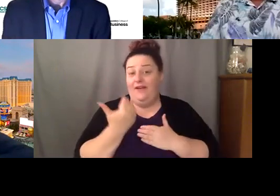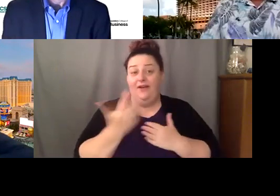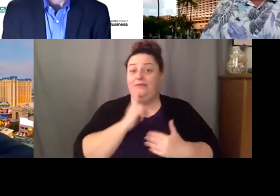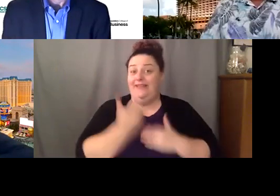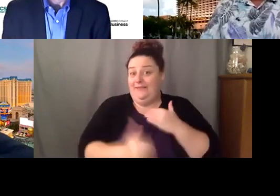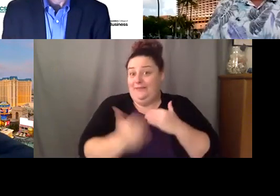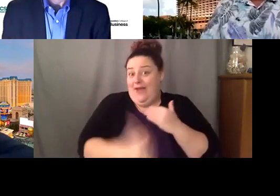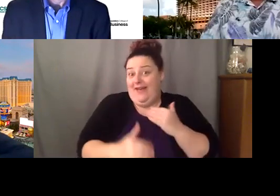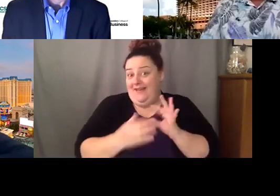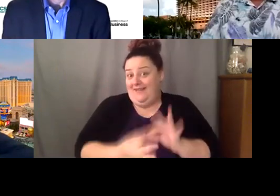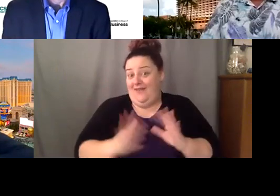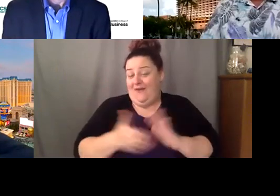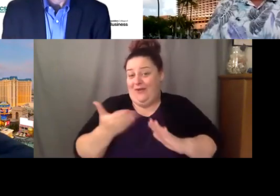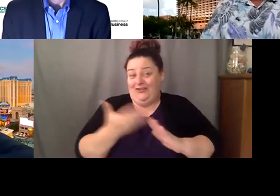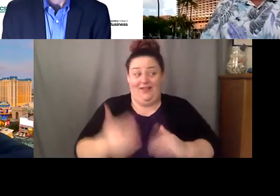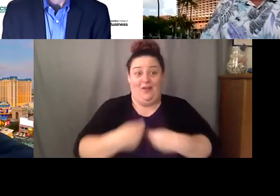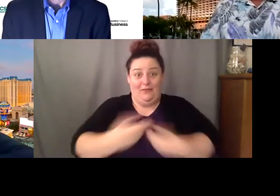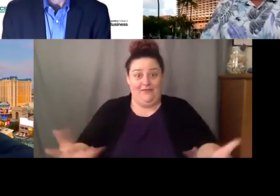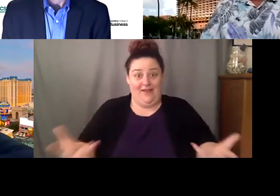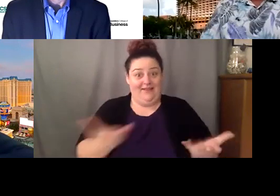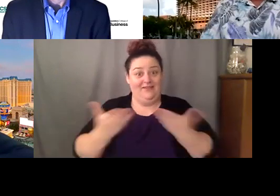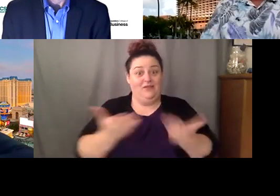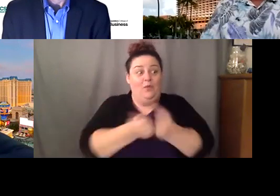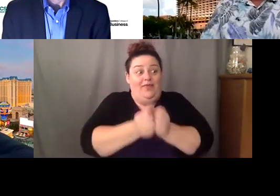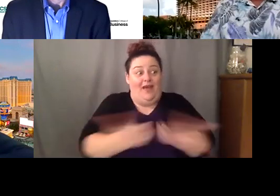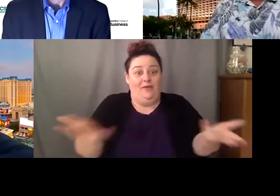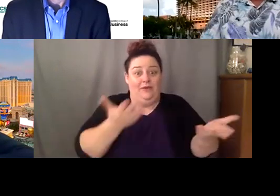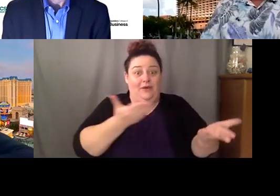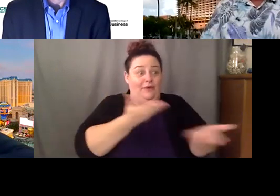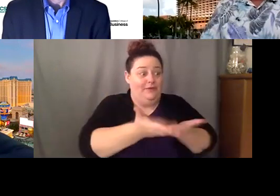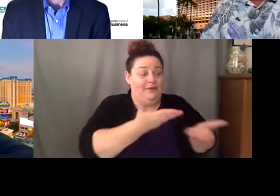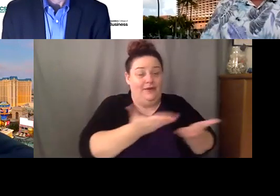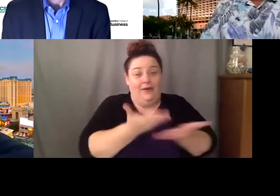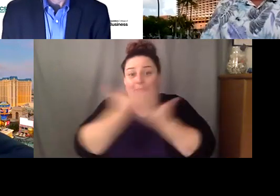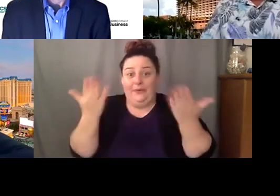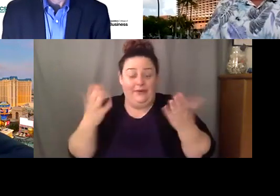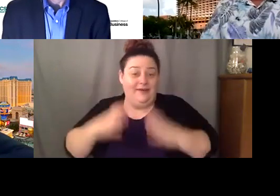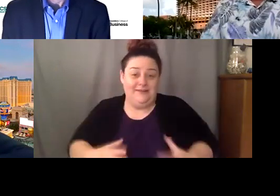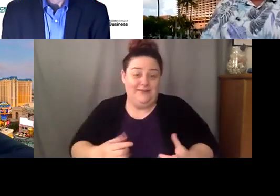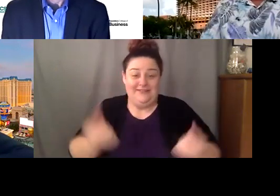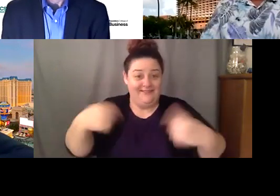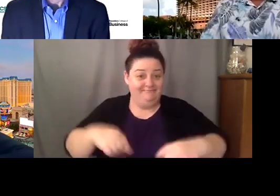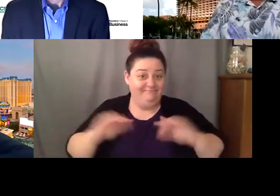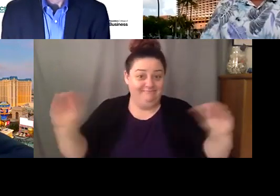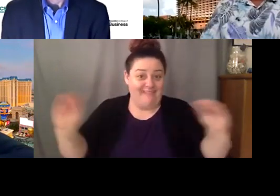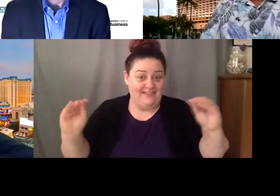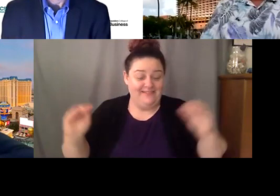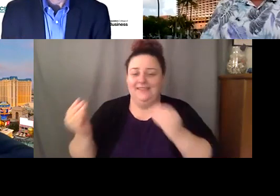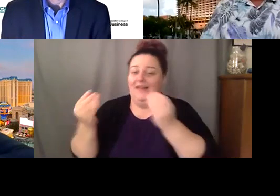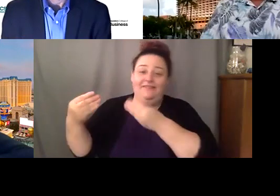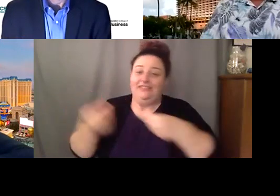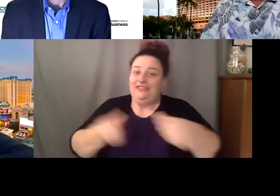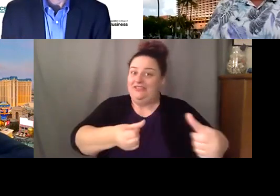and they're providing that service, and you have to make sure they're taken care of and they're giving the guests everything, because efficiency is